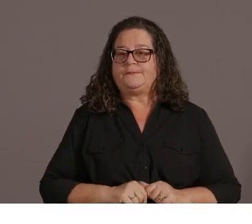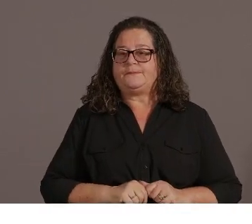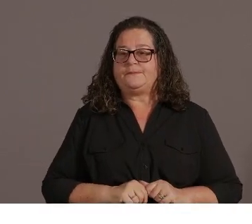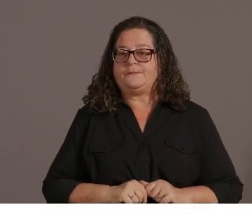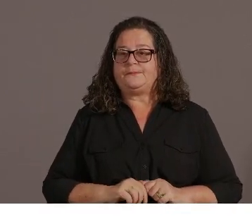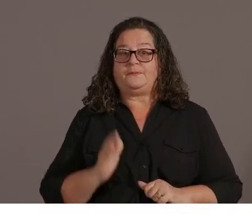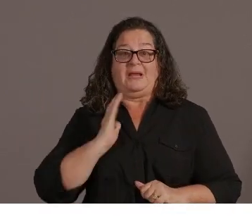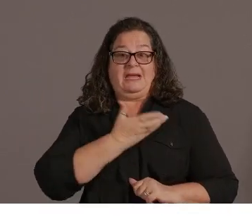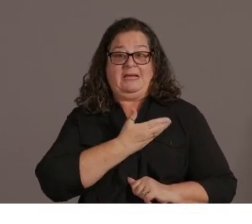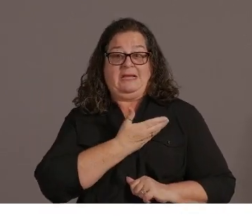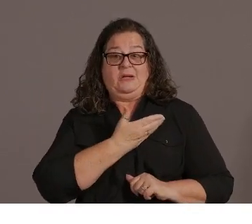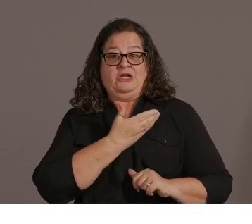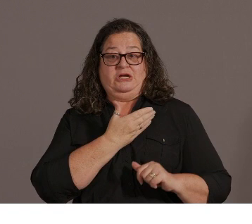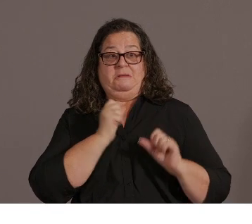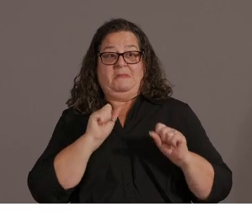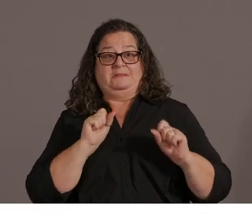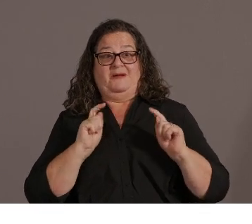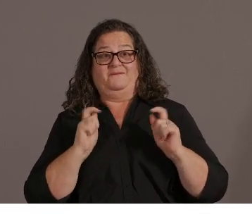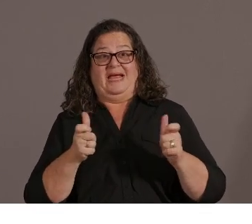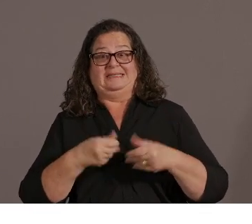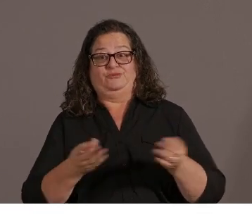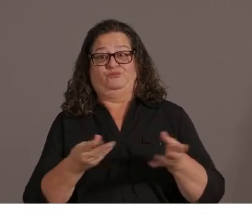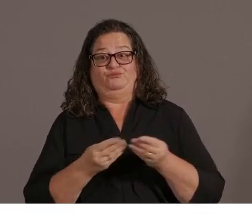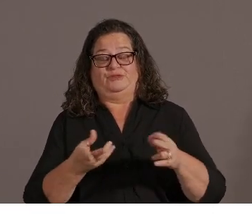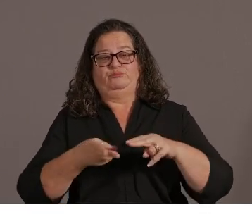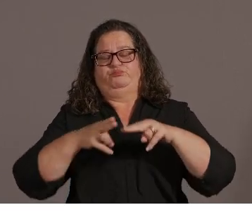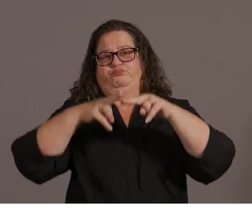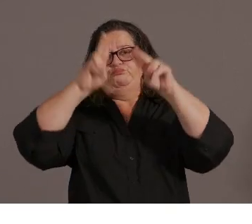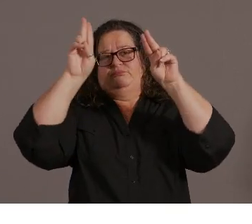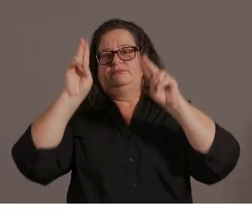in Arizona. The graph on this